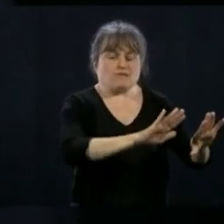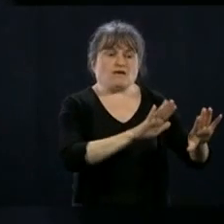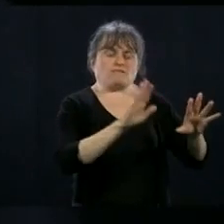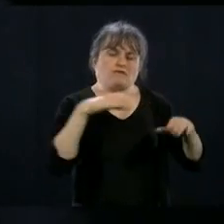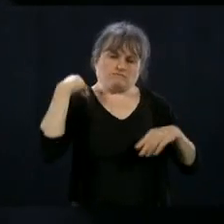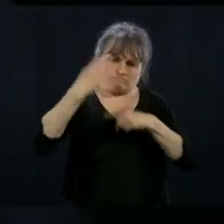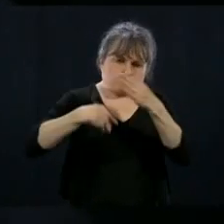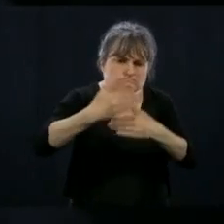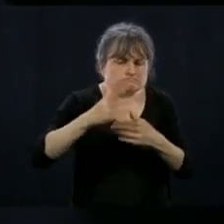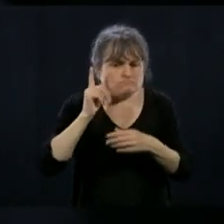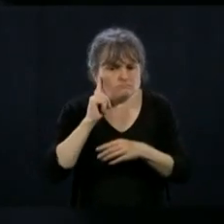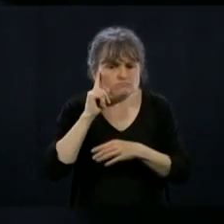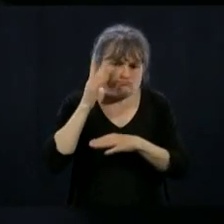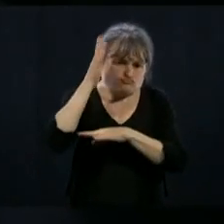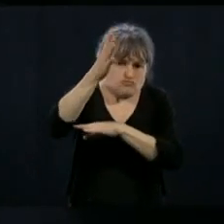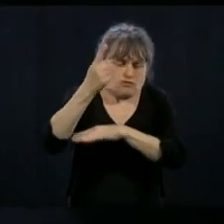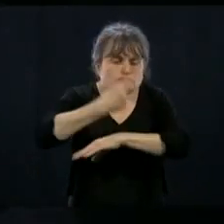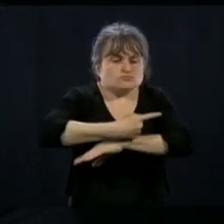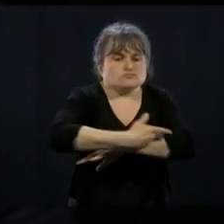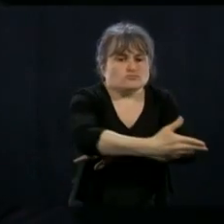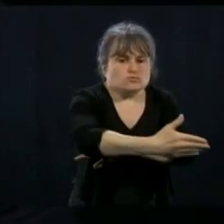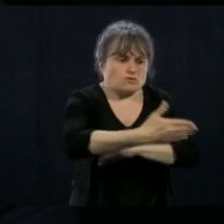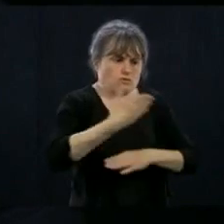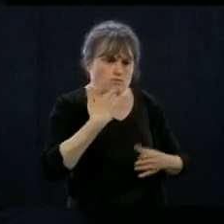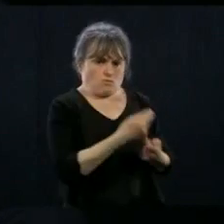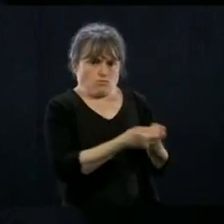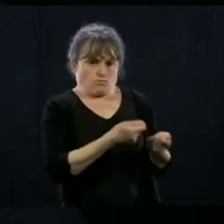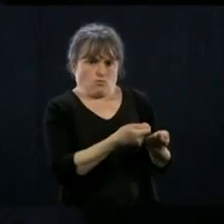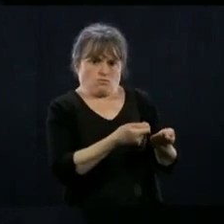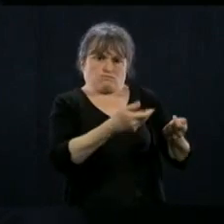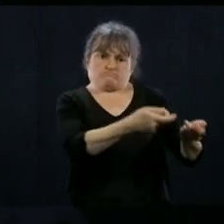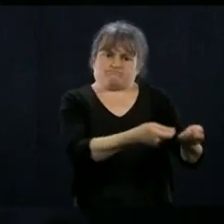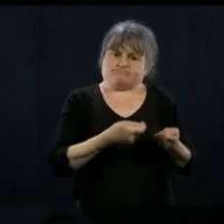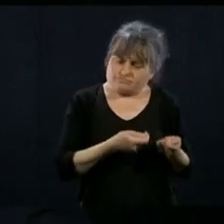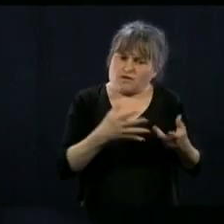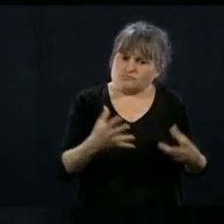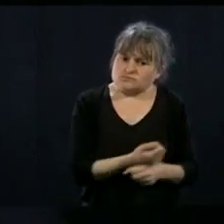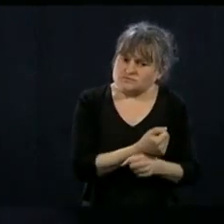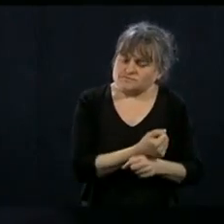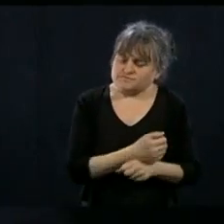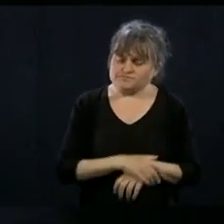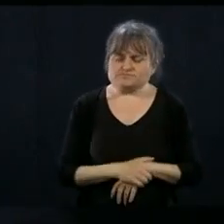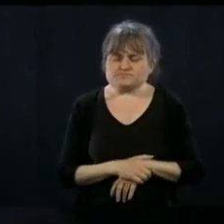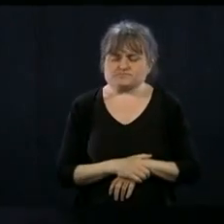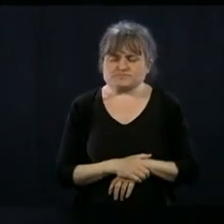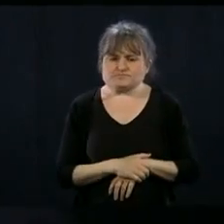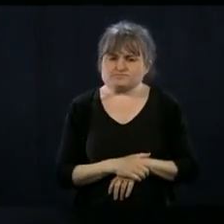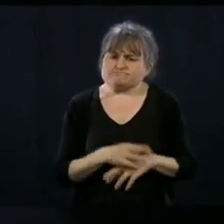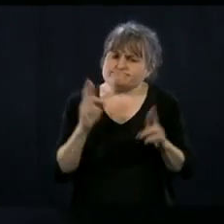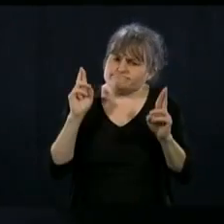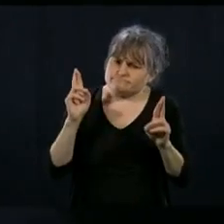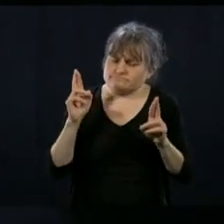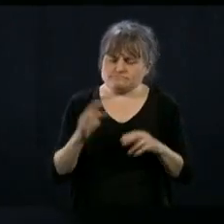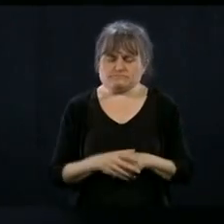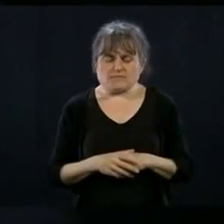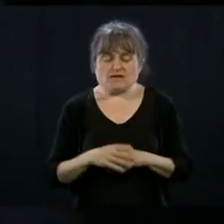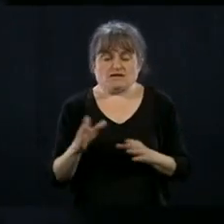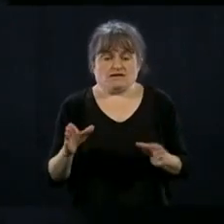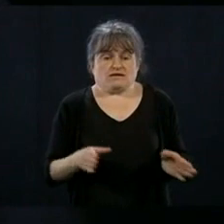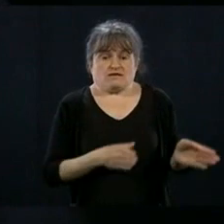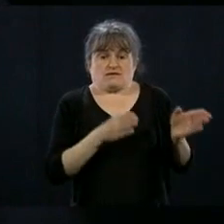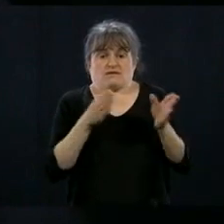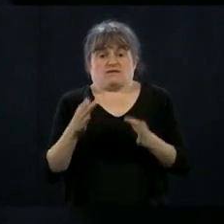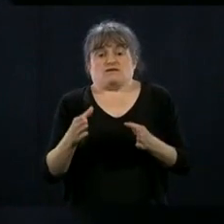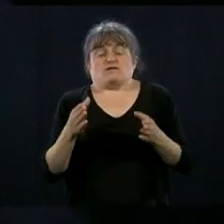we'll be able to, in the course of the next few days, to take control back in those 3 hospitals. Now, there is also a situation which